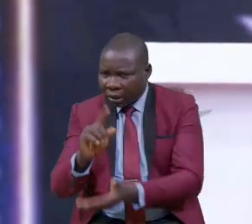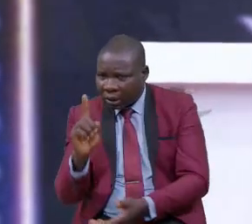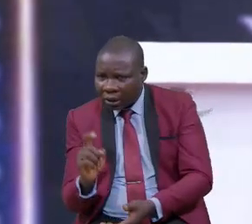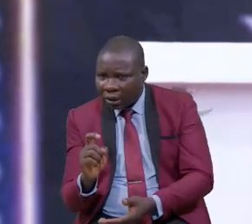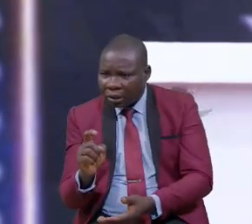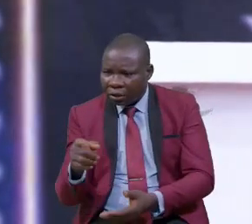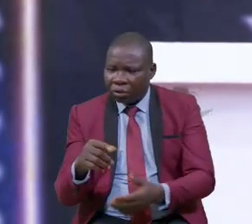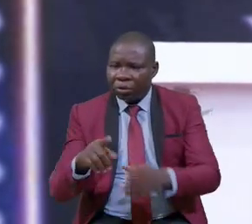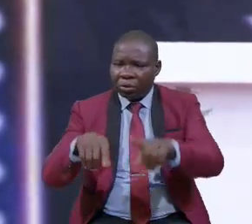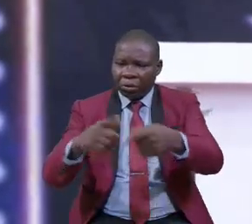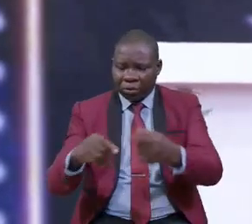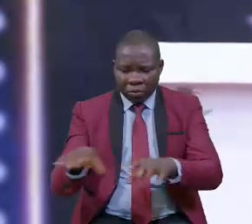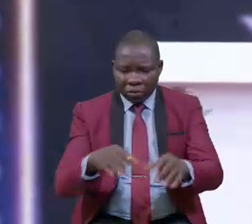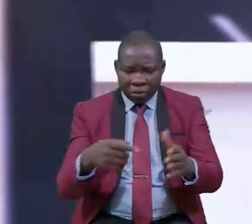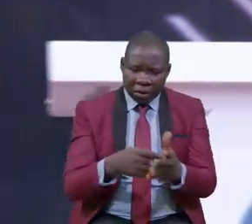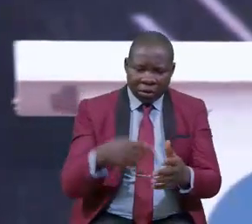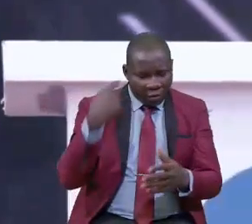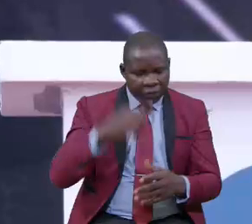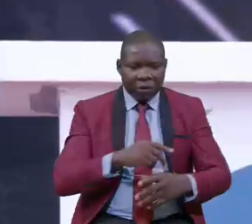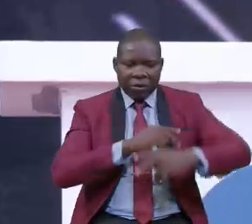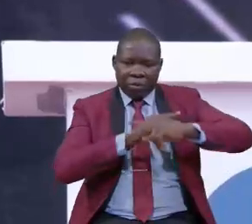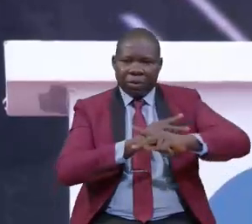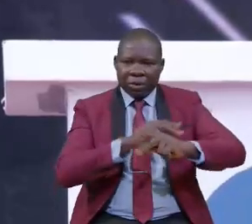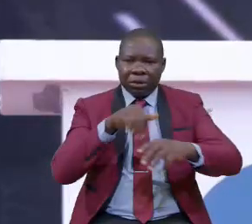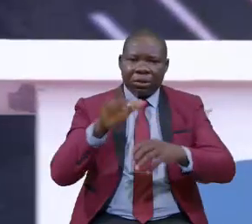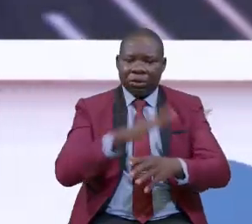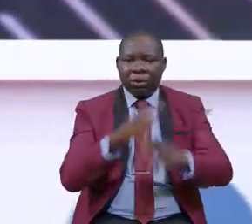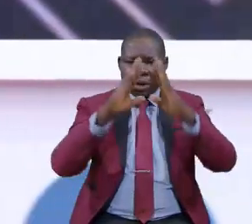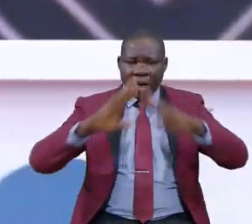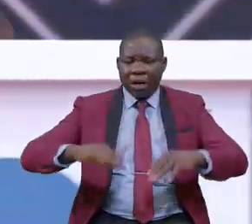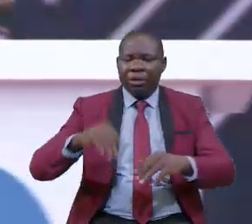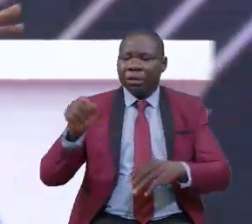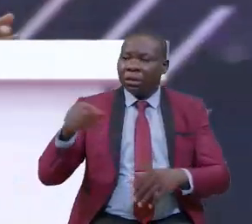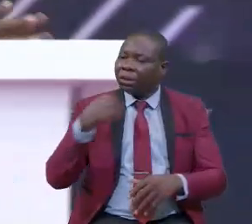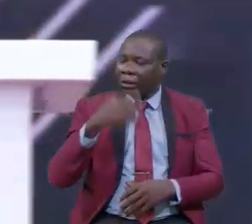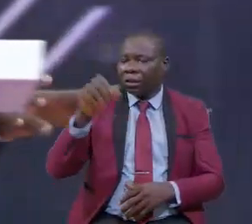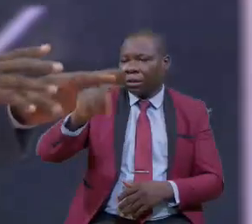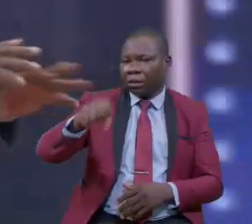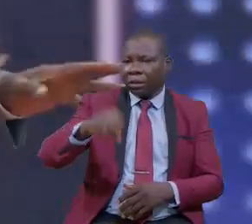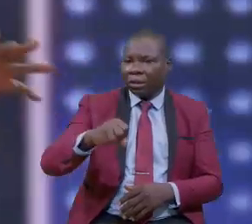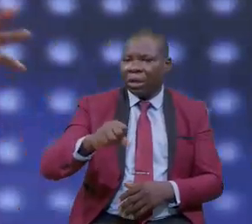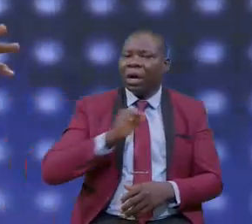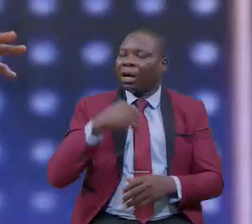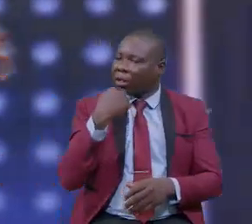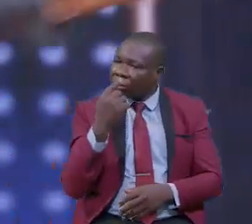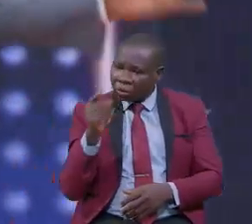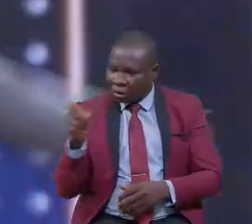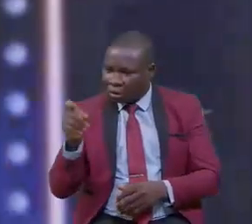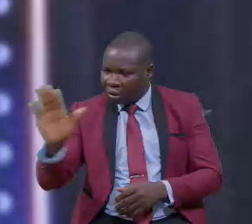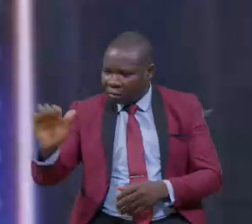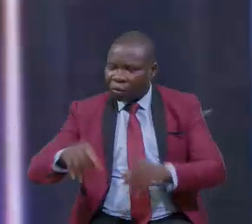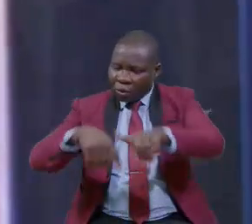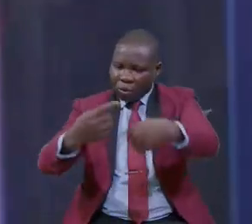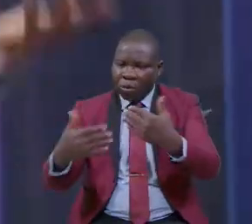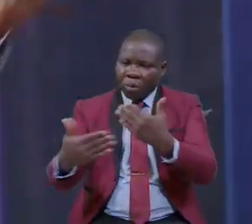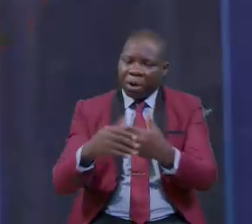protection. Yes. I said, go back home. And when you get back home, repent. When you get back home, gather